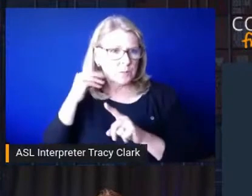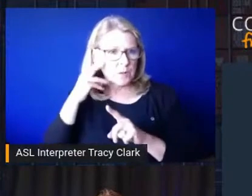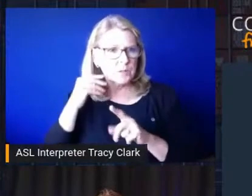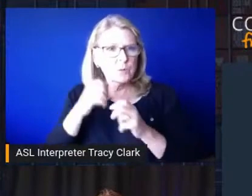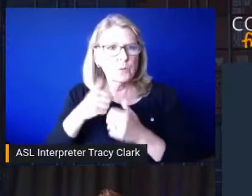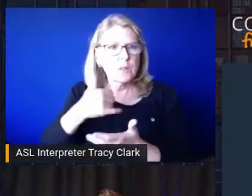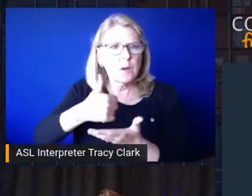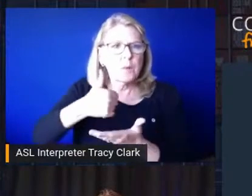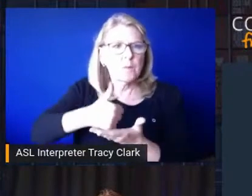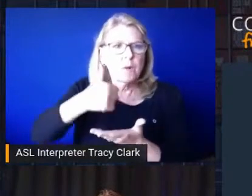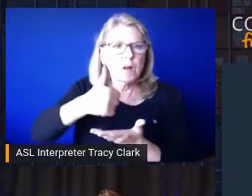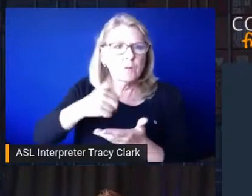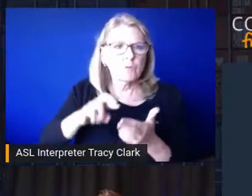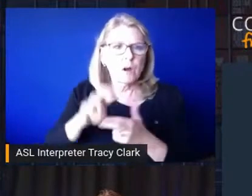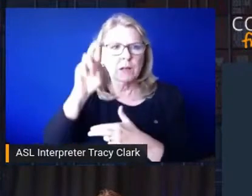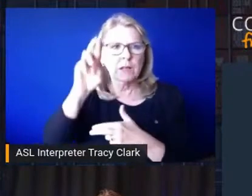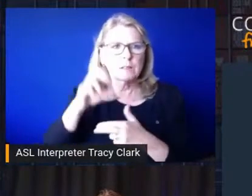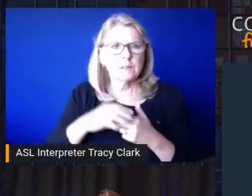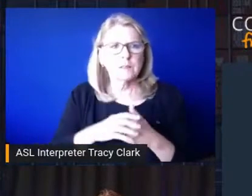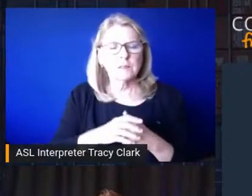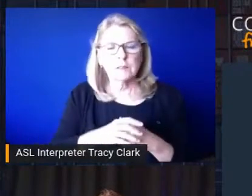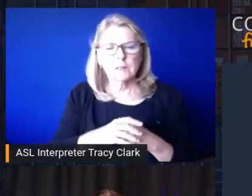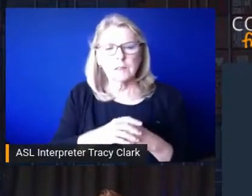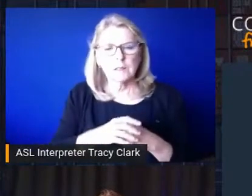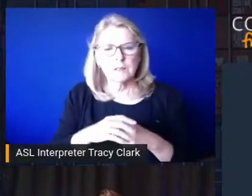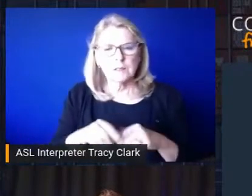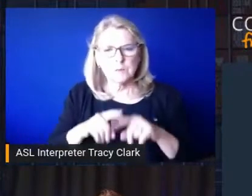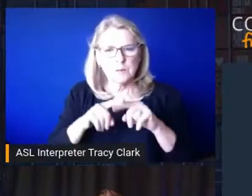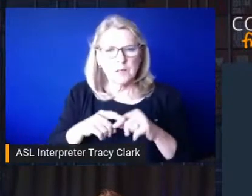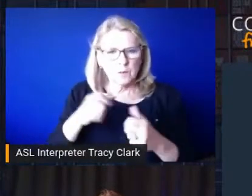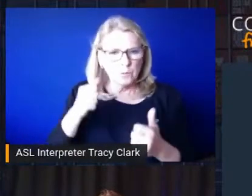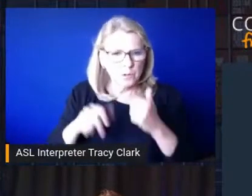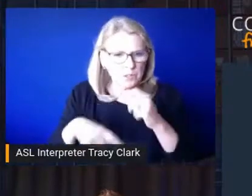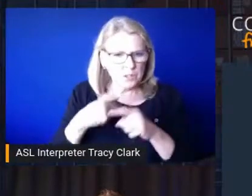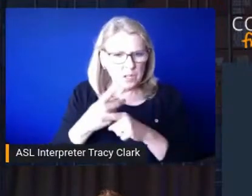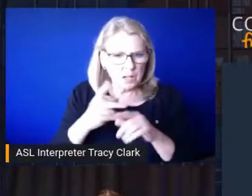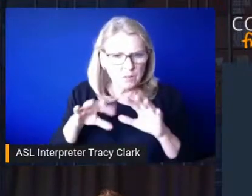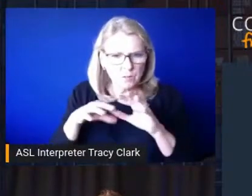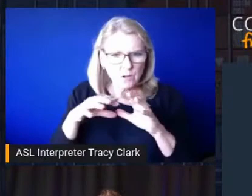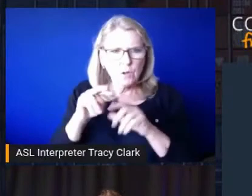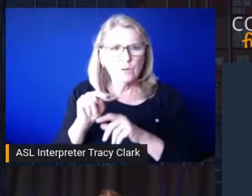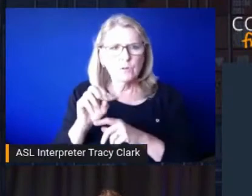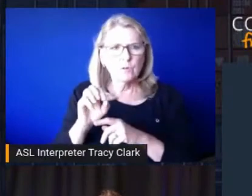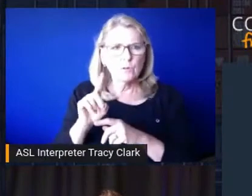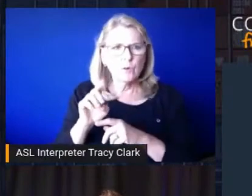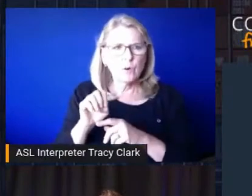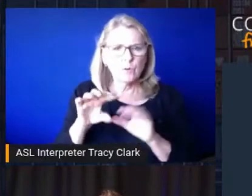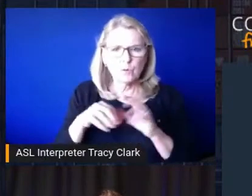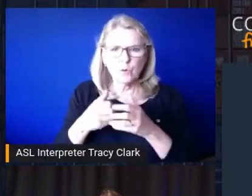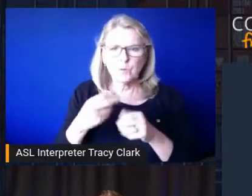on what kind of node groups you're using with, let's say, EKS, whether you're using